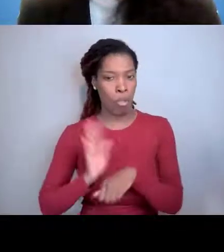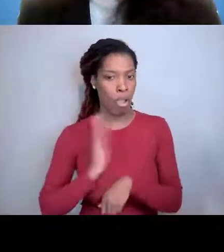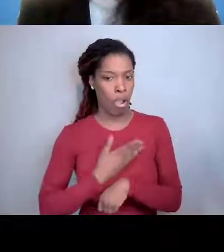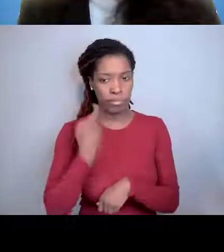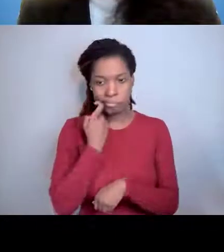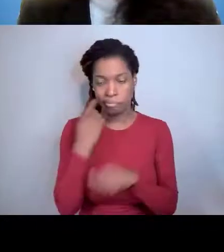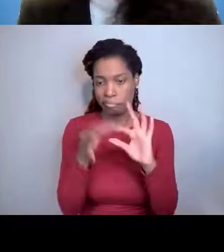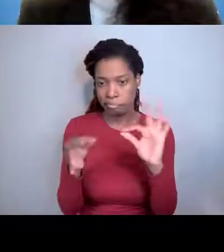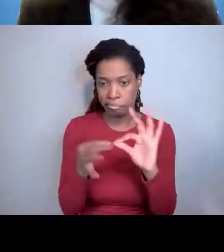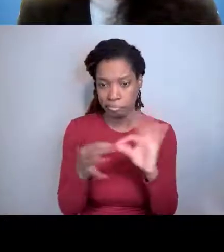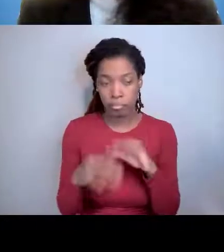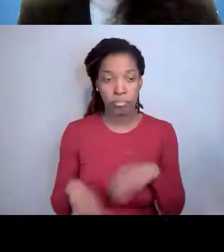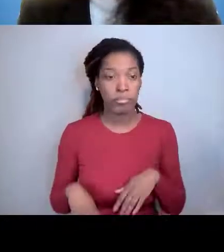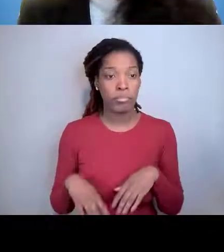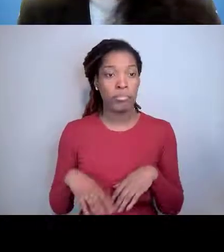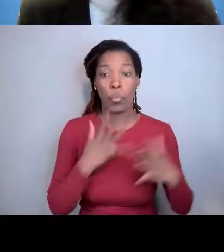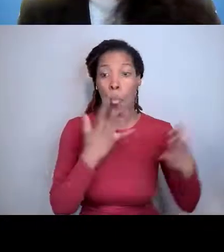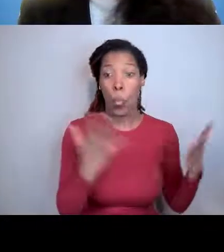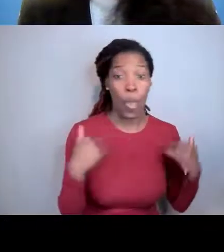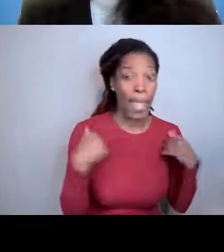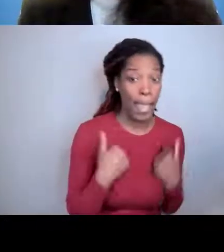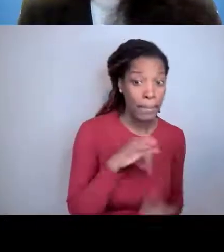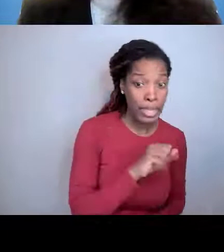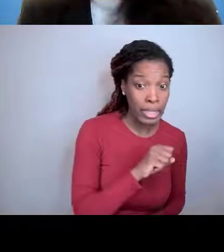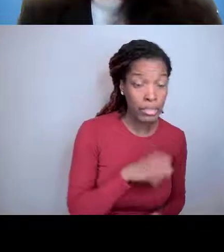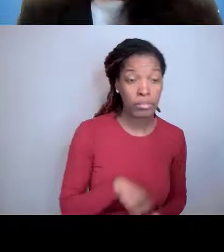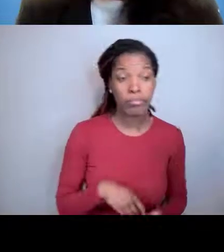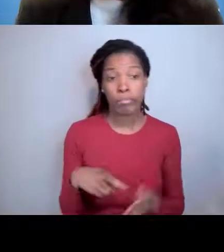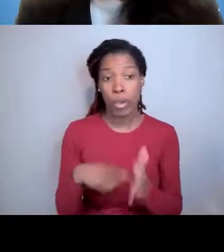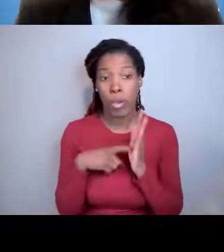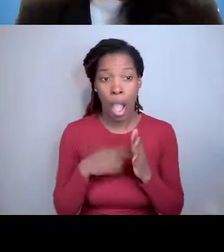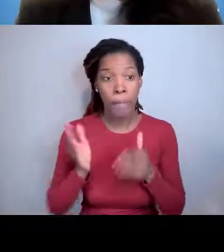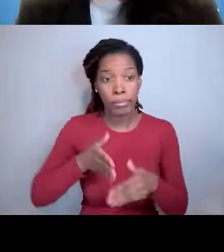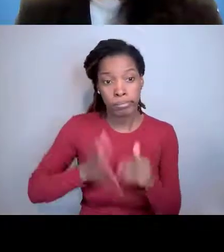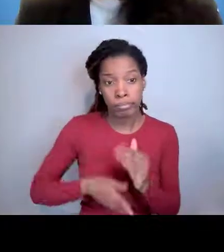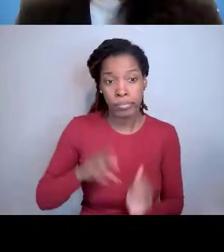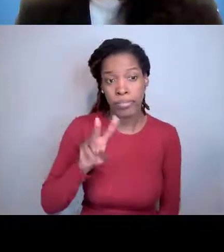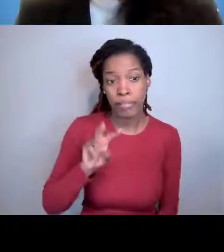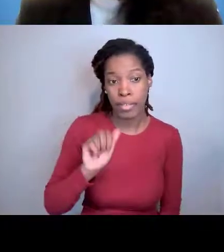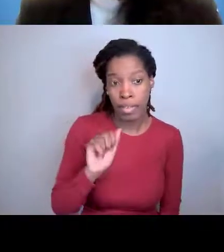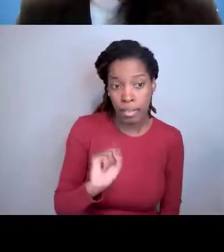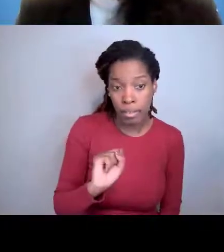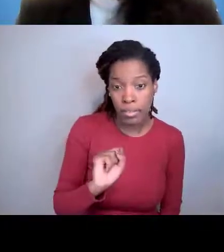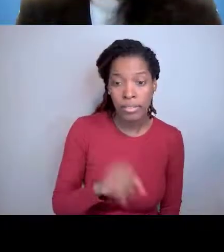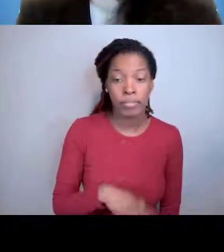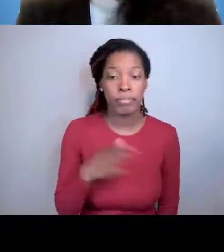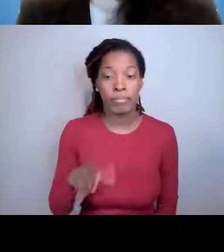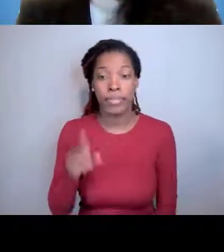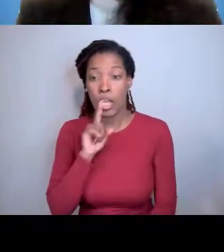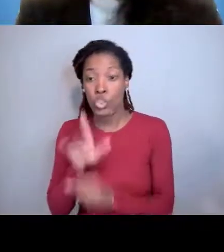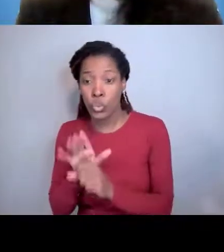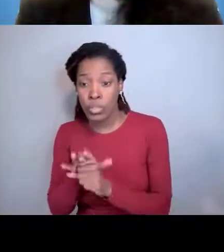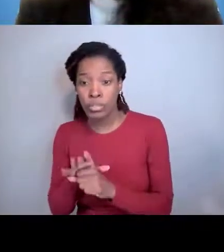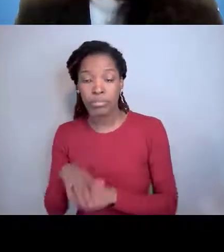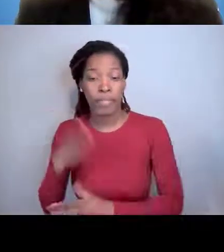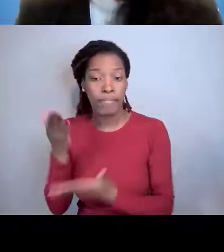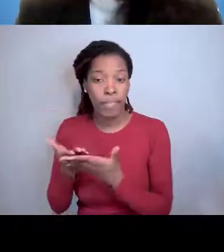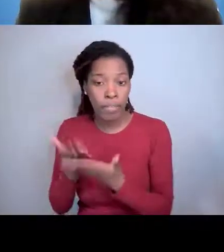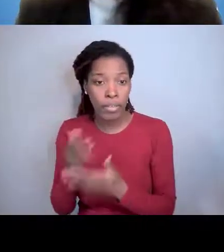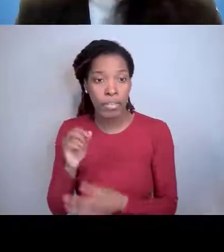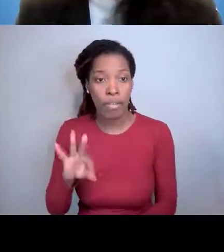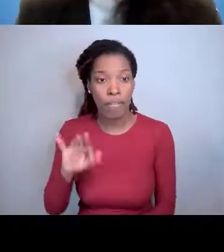the requirements of a completed VAS, as well as assurances and verification of IACUC